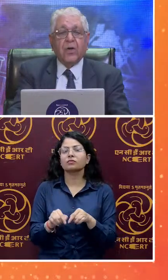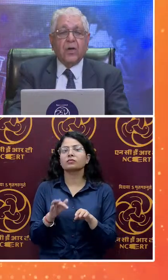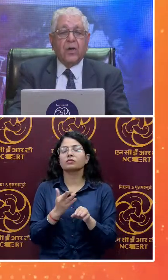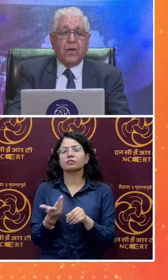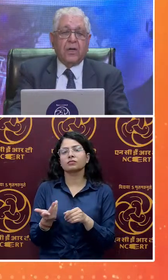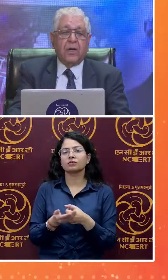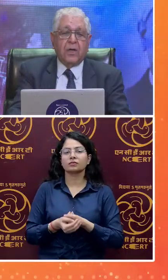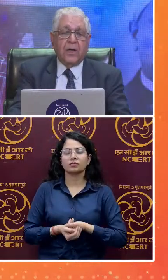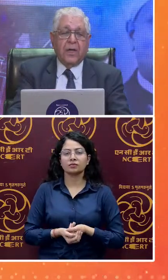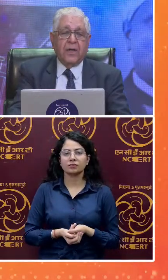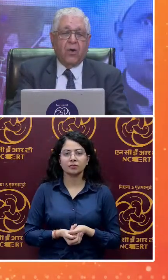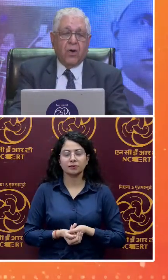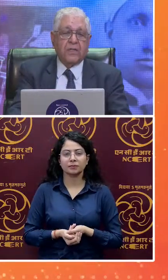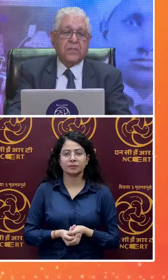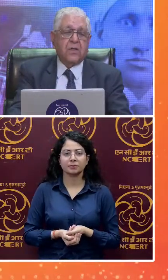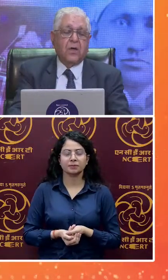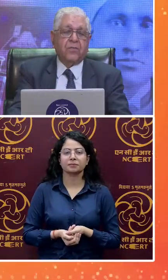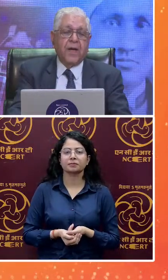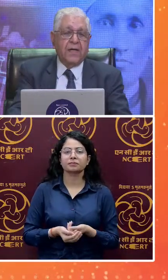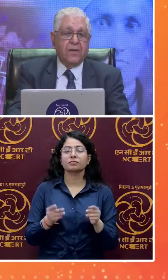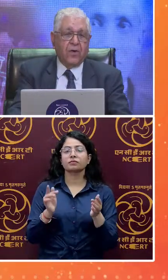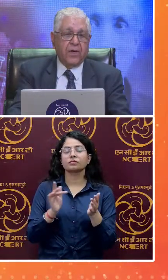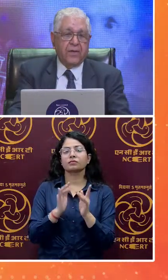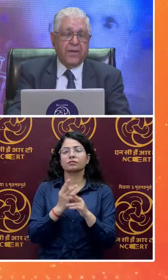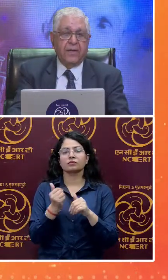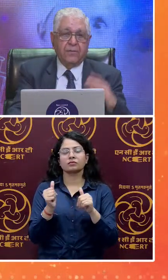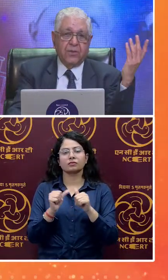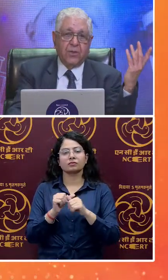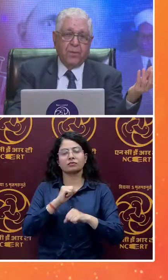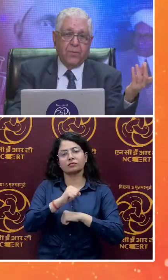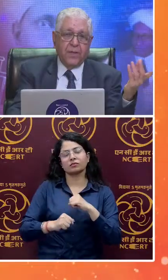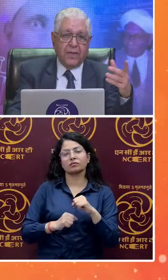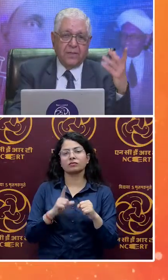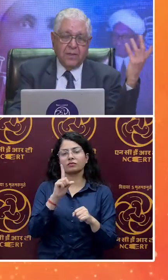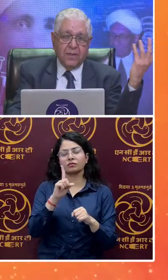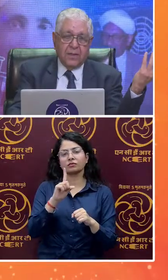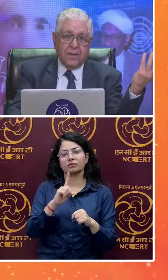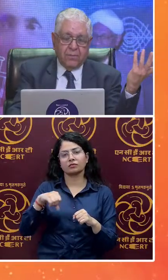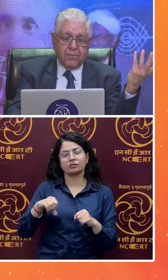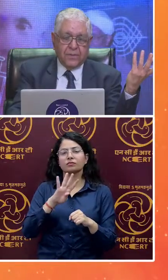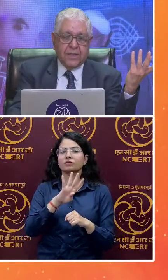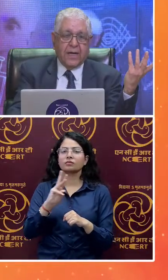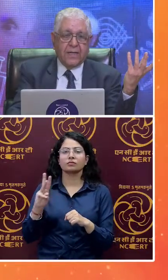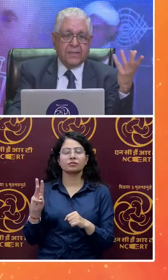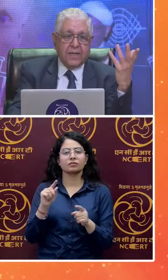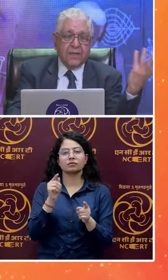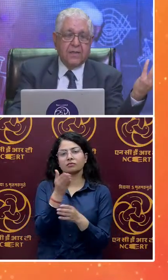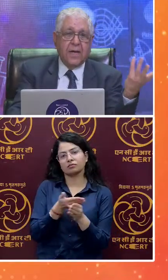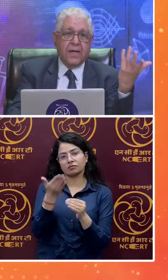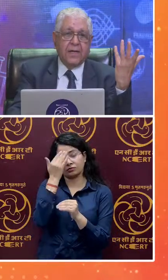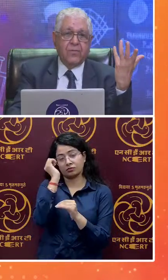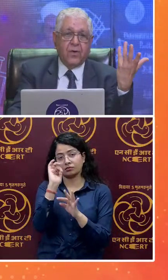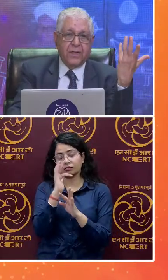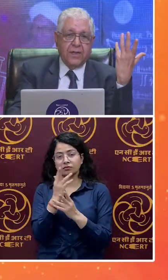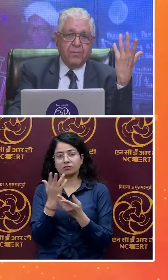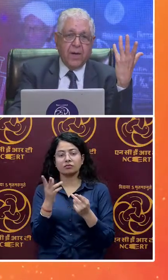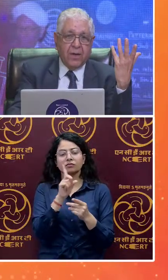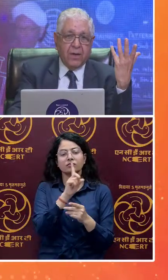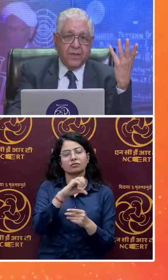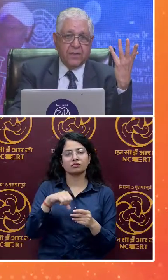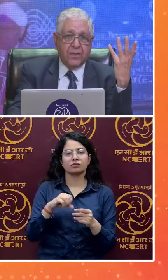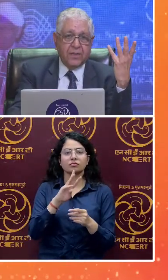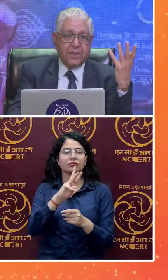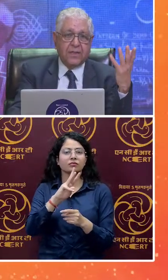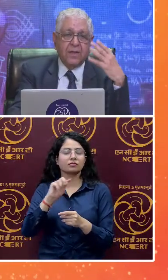how in August of 1943, you remember that Mr. Tata said 1943